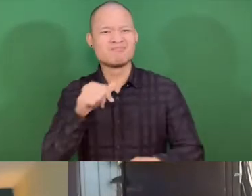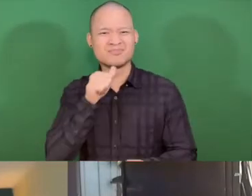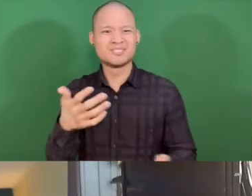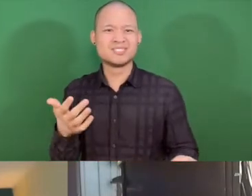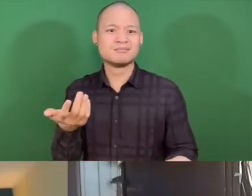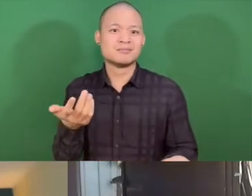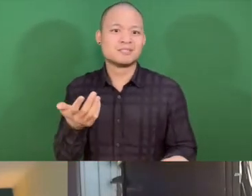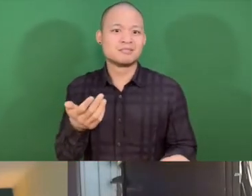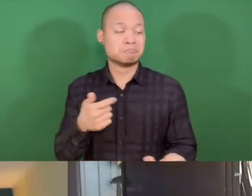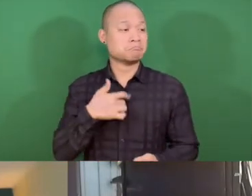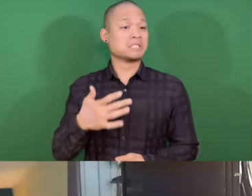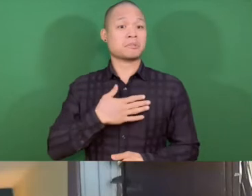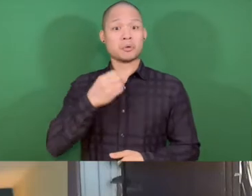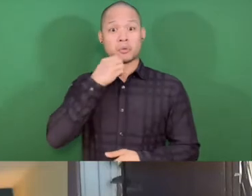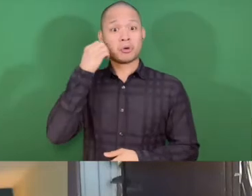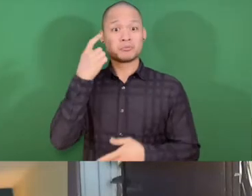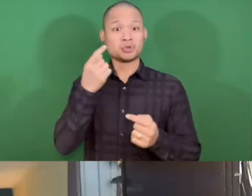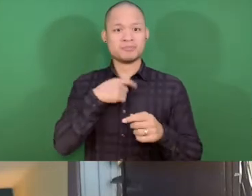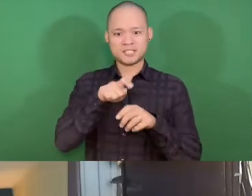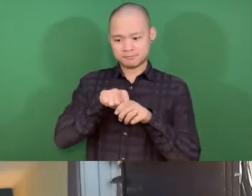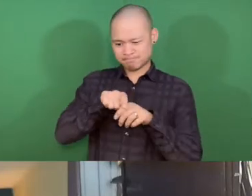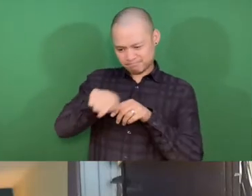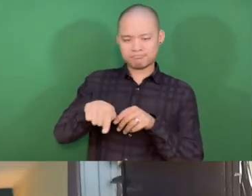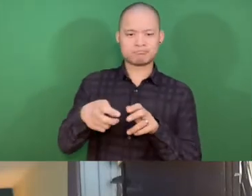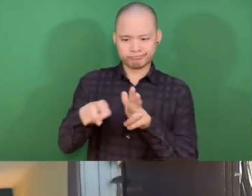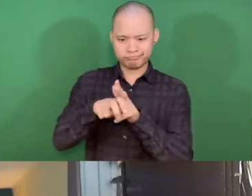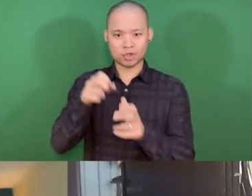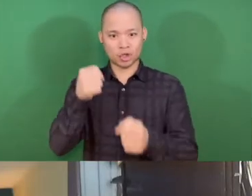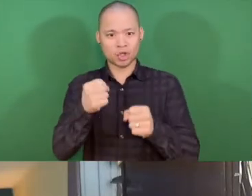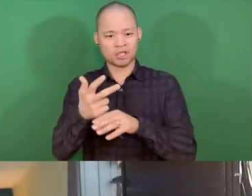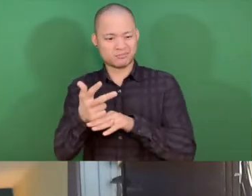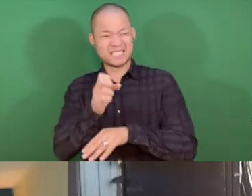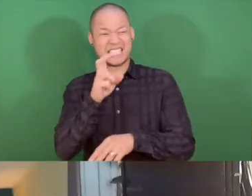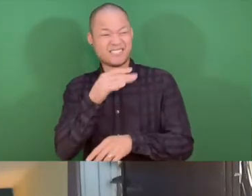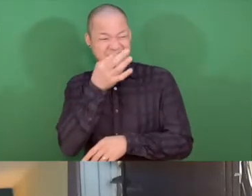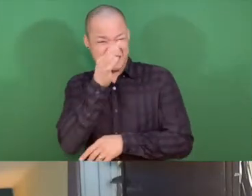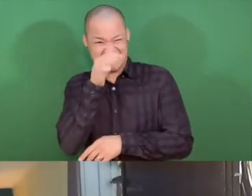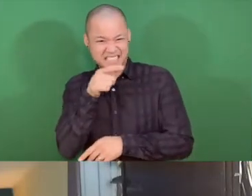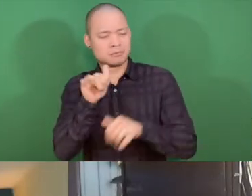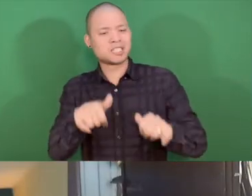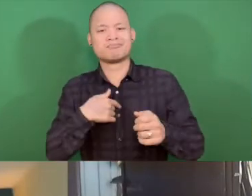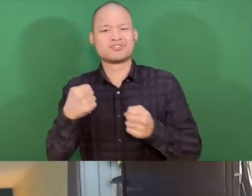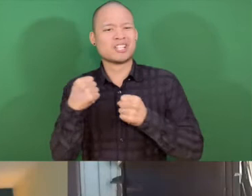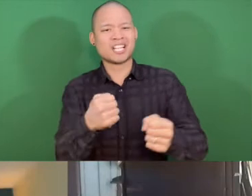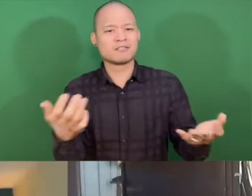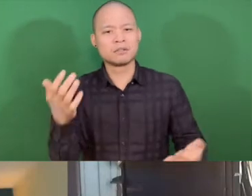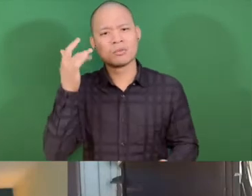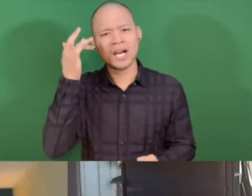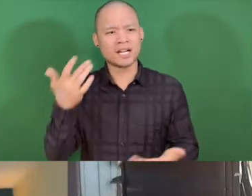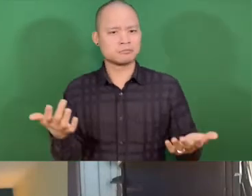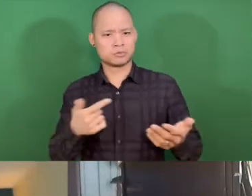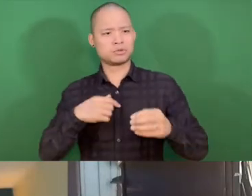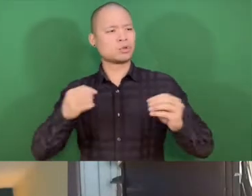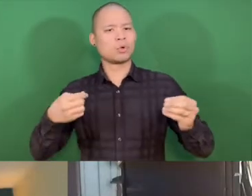from my house into my car. Even if I was only going 3 blocks, I'd have to drive because I couldn't, I didn't have wheels under my